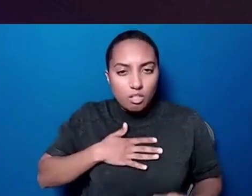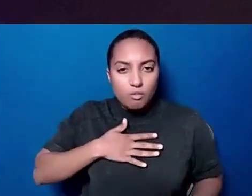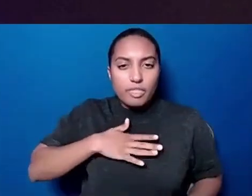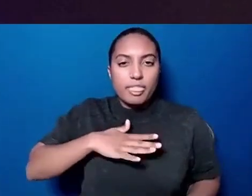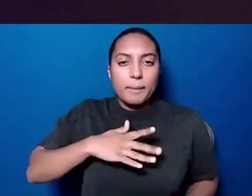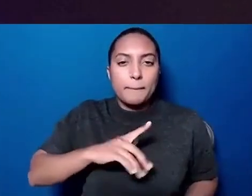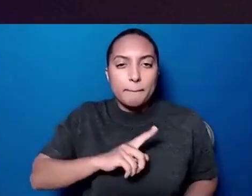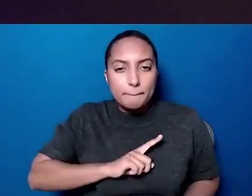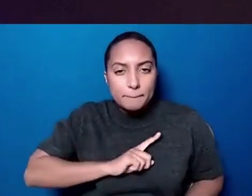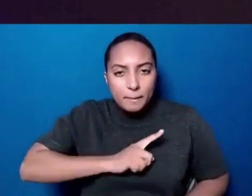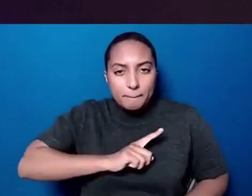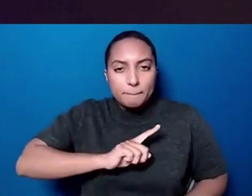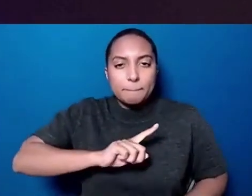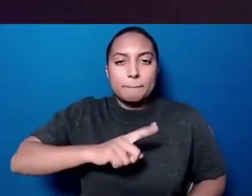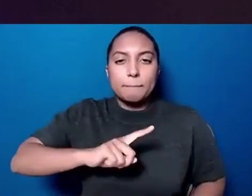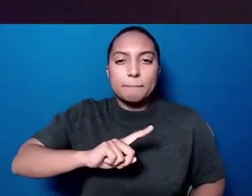sound,